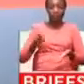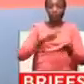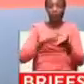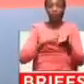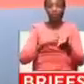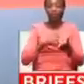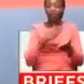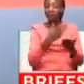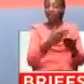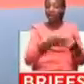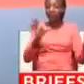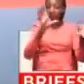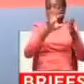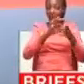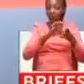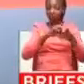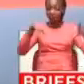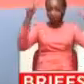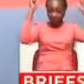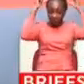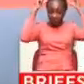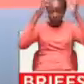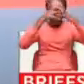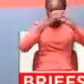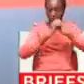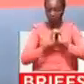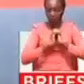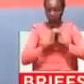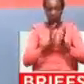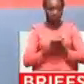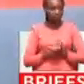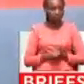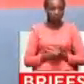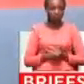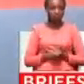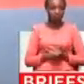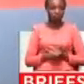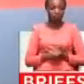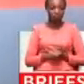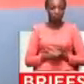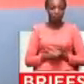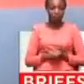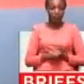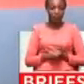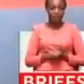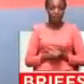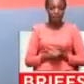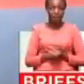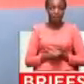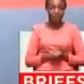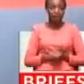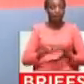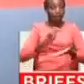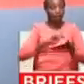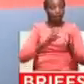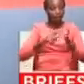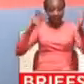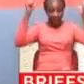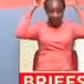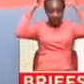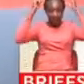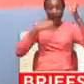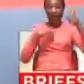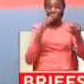was a worshiping angel. He was a cherub that led worship in heaven, okay? So the anointing that he had, he still has it. It's